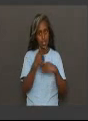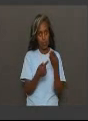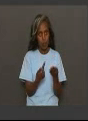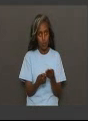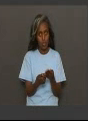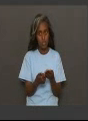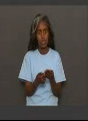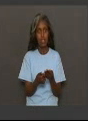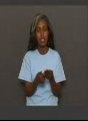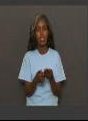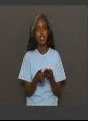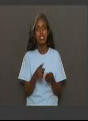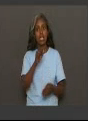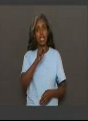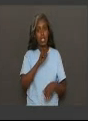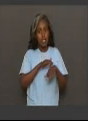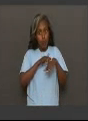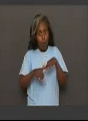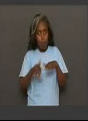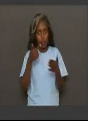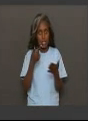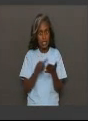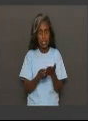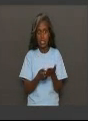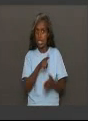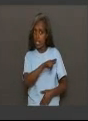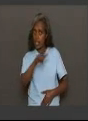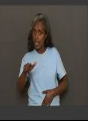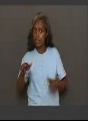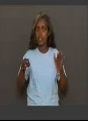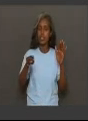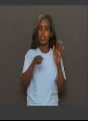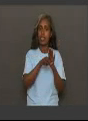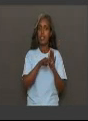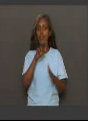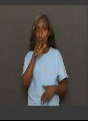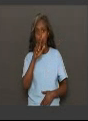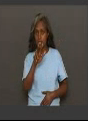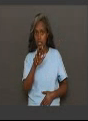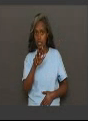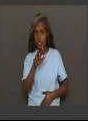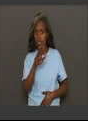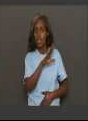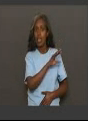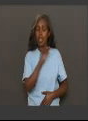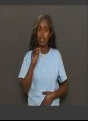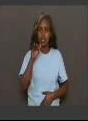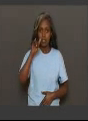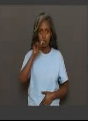Therefore, the slope of this line is negative 3 and